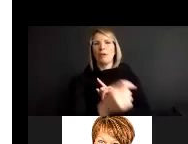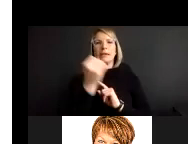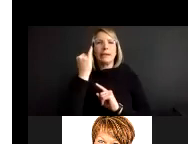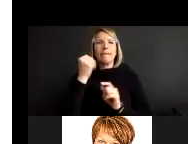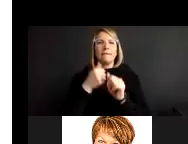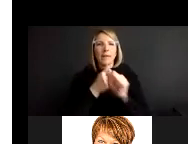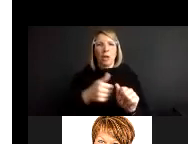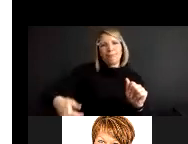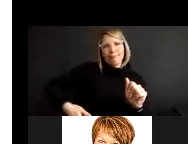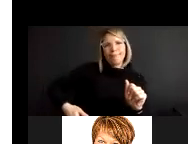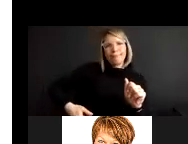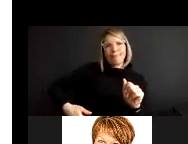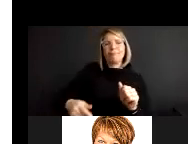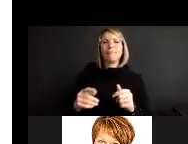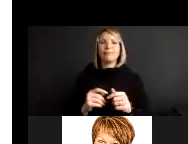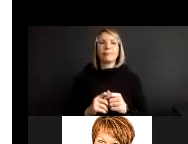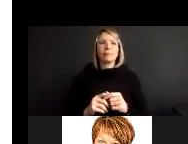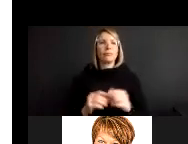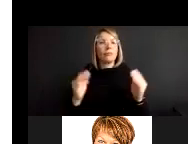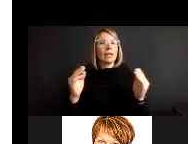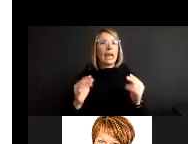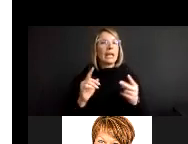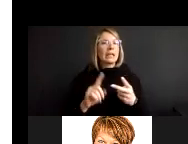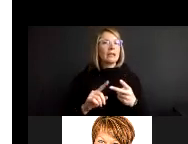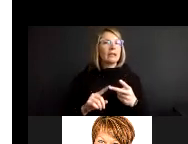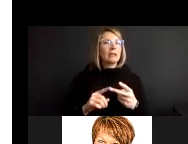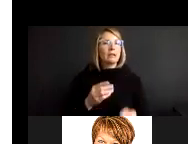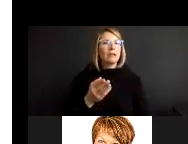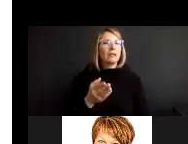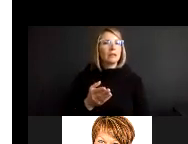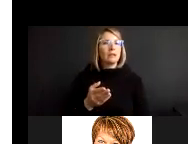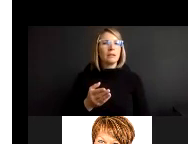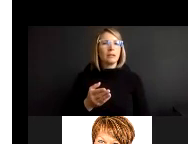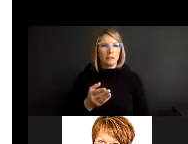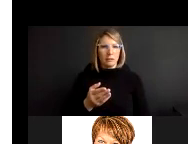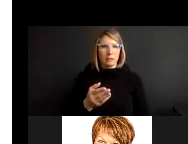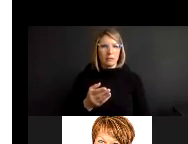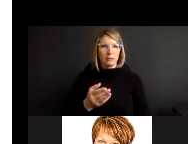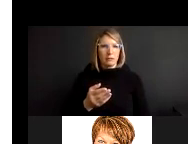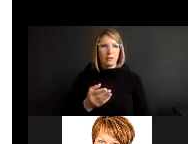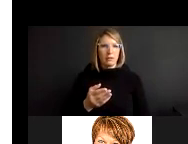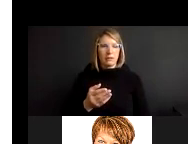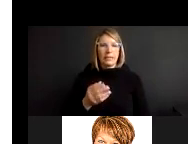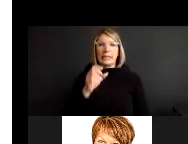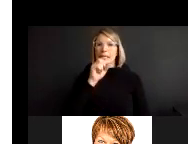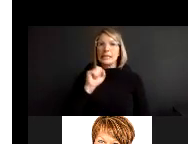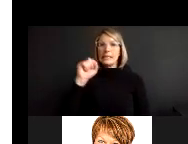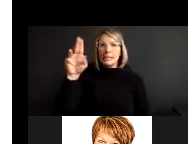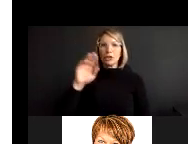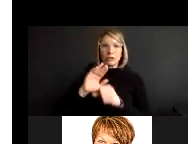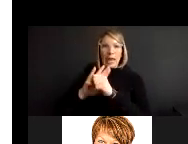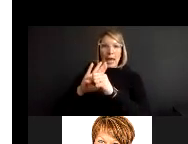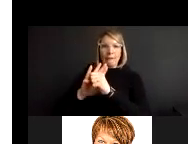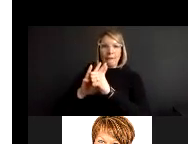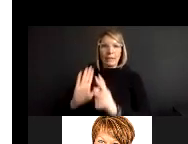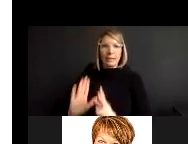The second point there is one actually that was raised in particular by the seniors advocate last fall